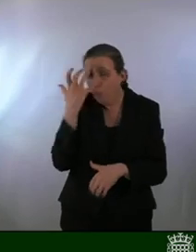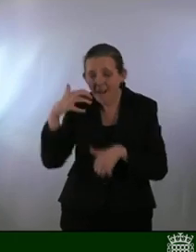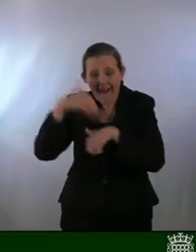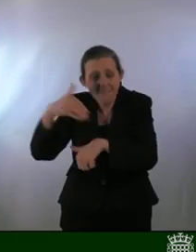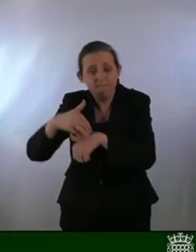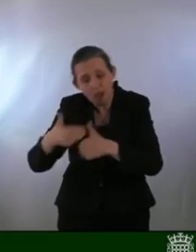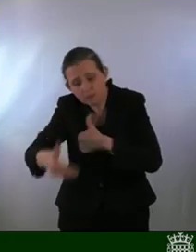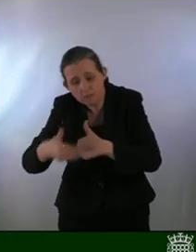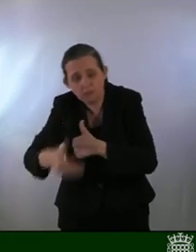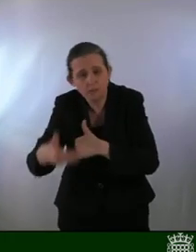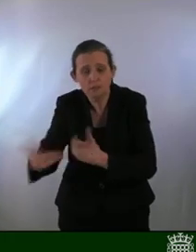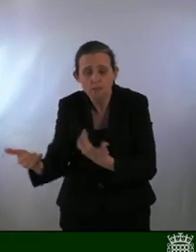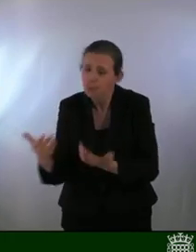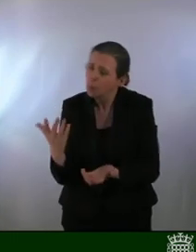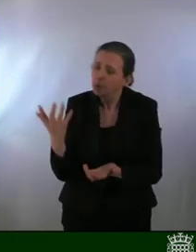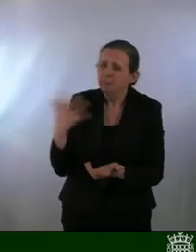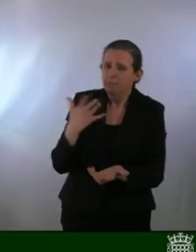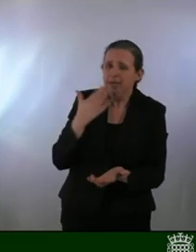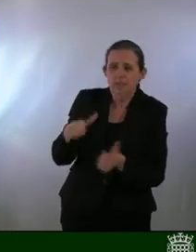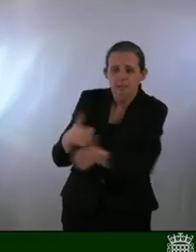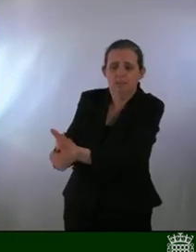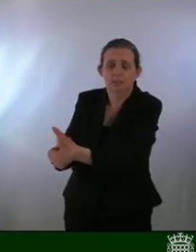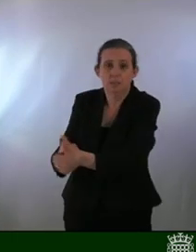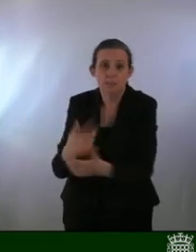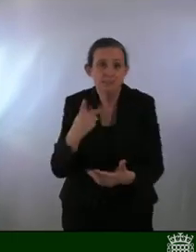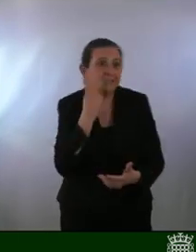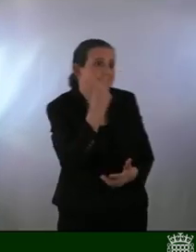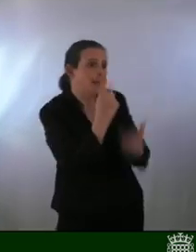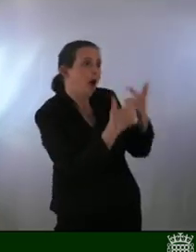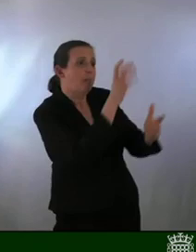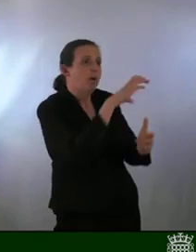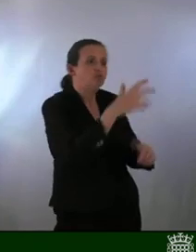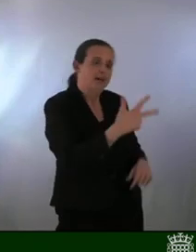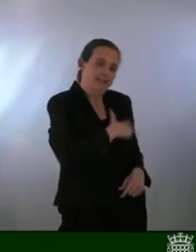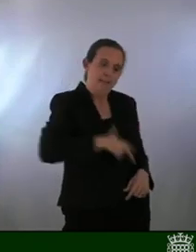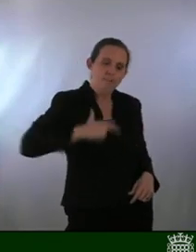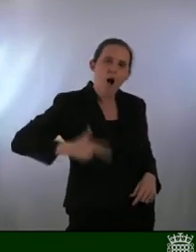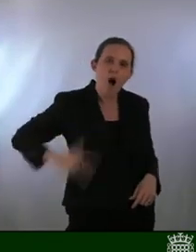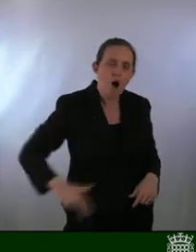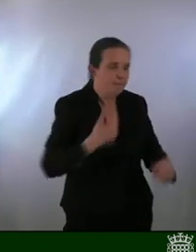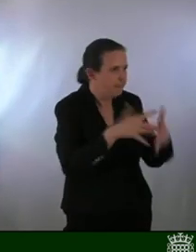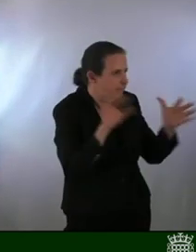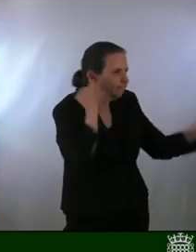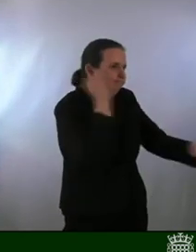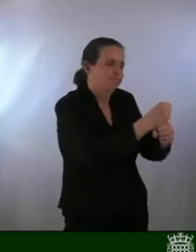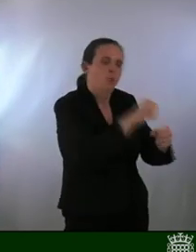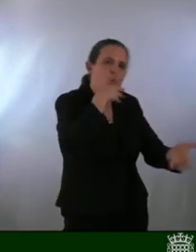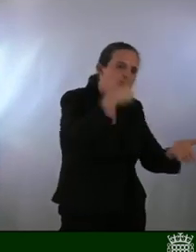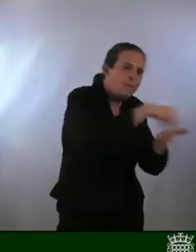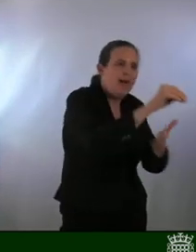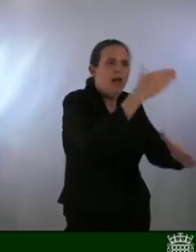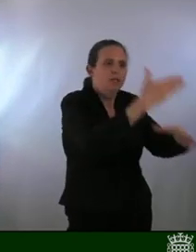announced today. And we've seen across the world, for example, in Denmark, workers' wages being guaranteed by a combination of government